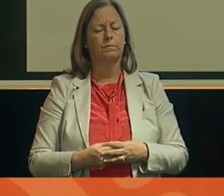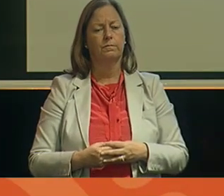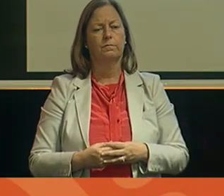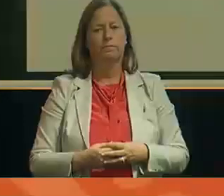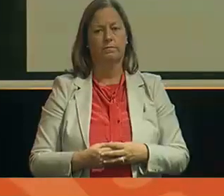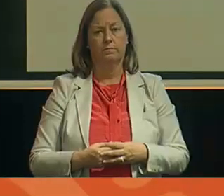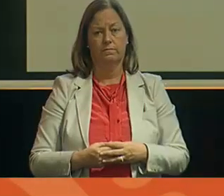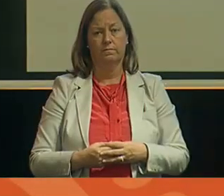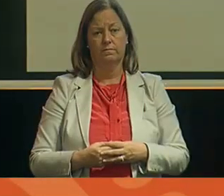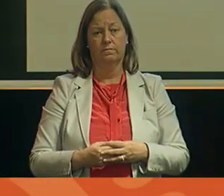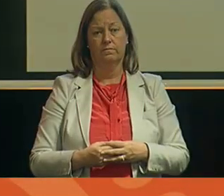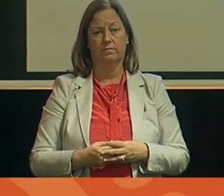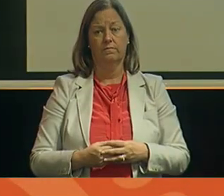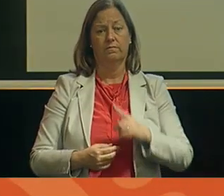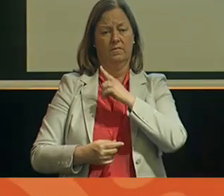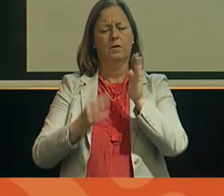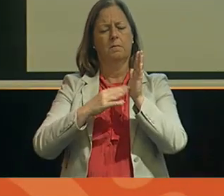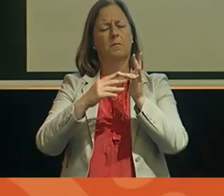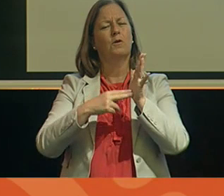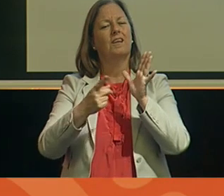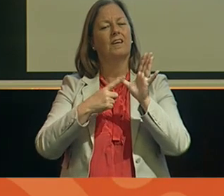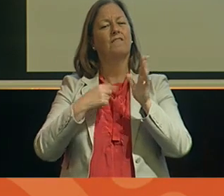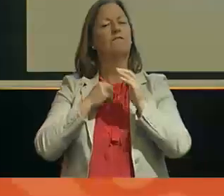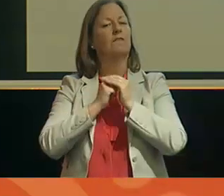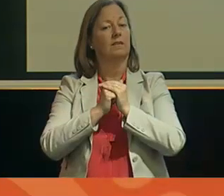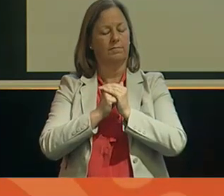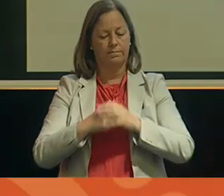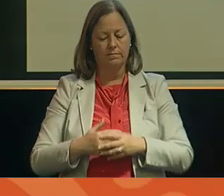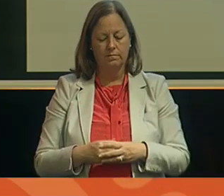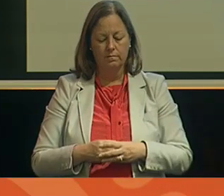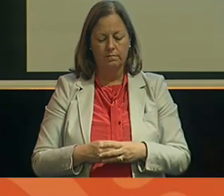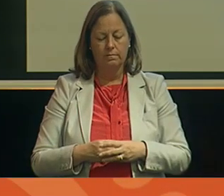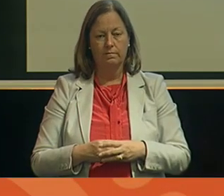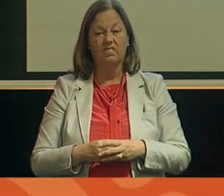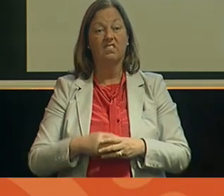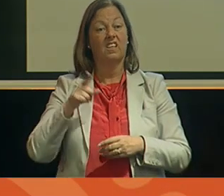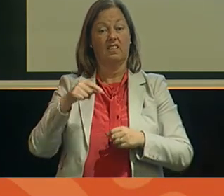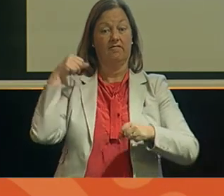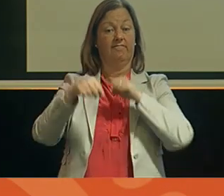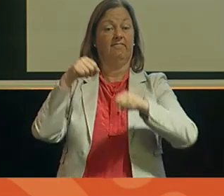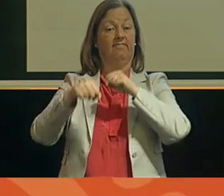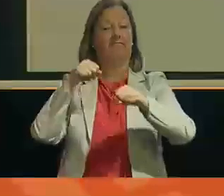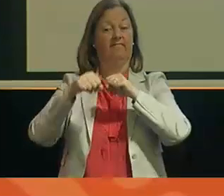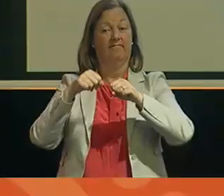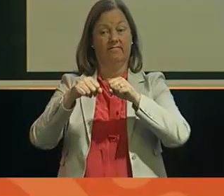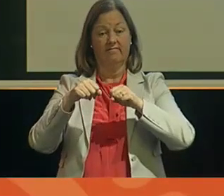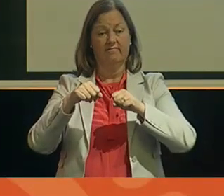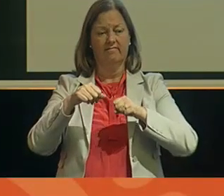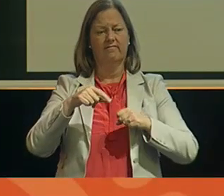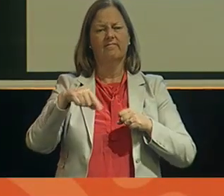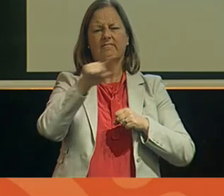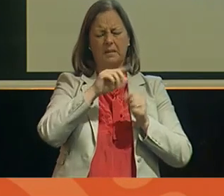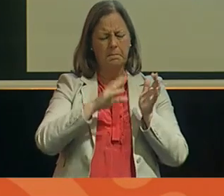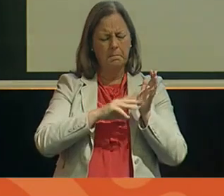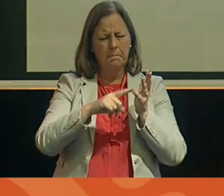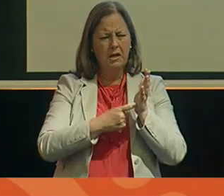This happened. Mona, a friend of mine again in Kuantan, she was basically beaten up by a group of mat rempets. Mat rempets are